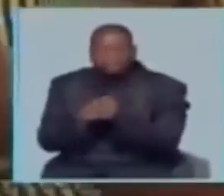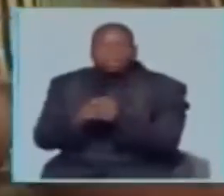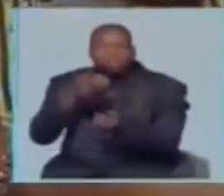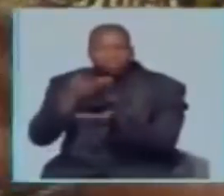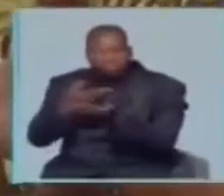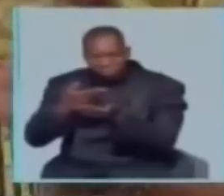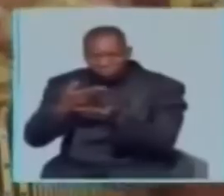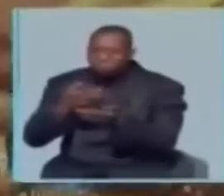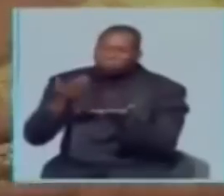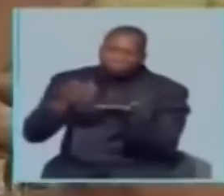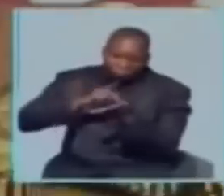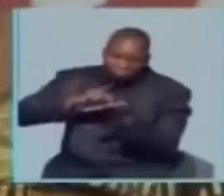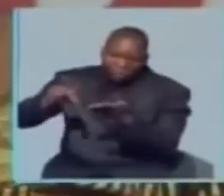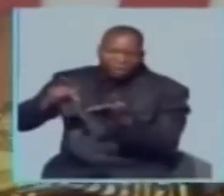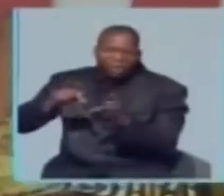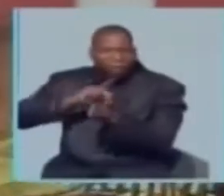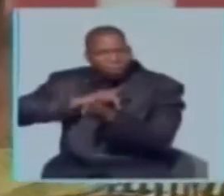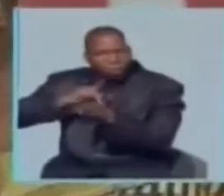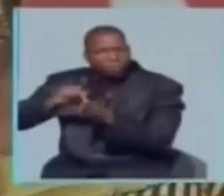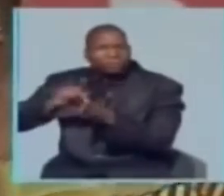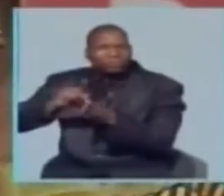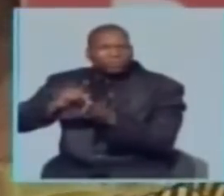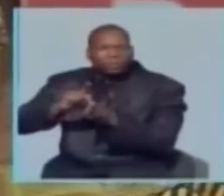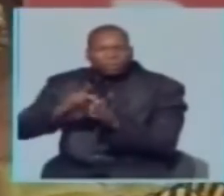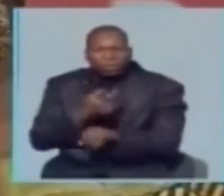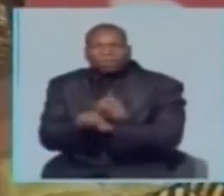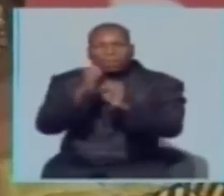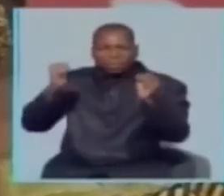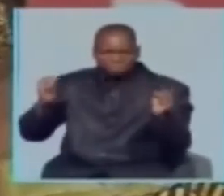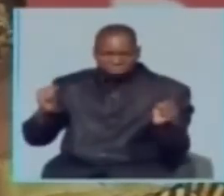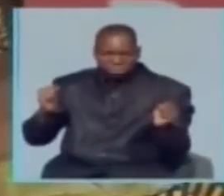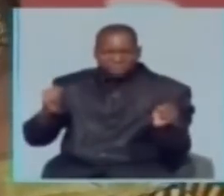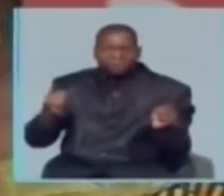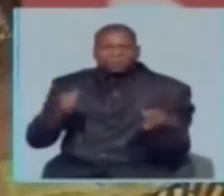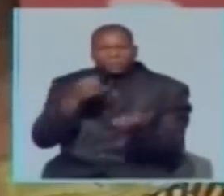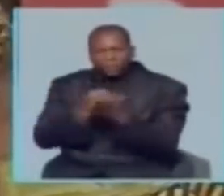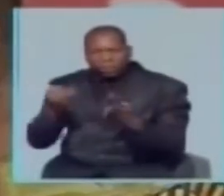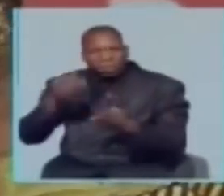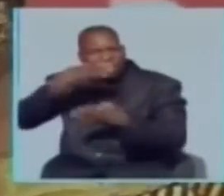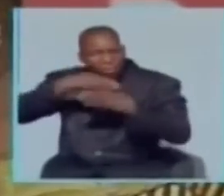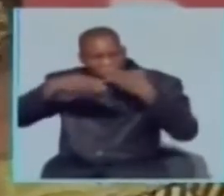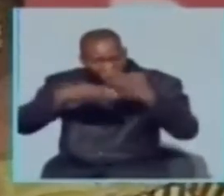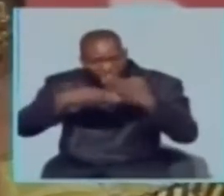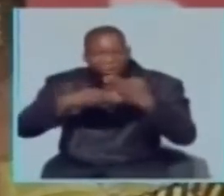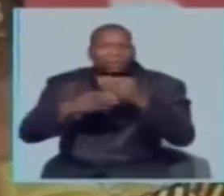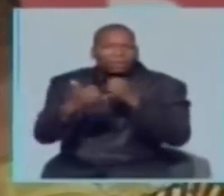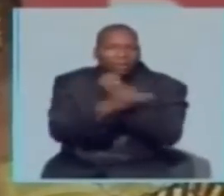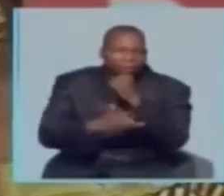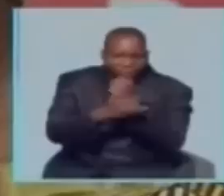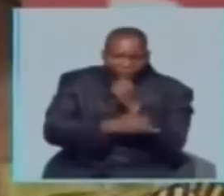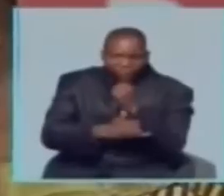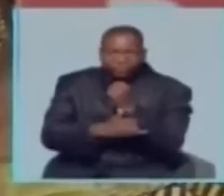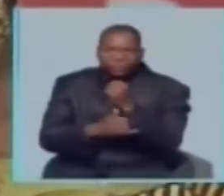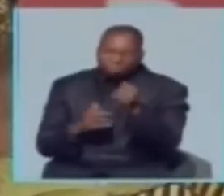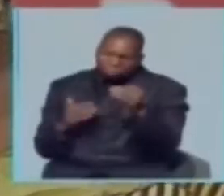expertise to deal with issues of the war. But I think that the countries have always been